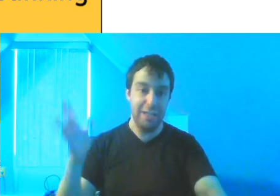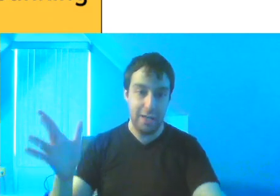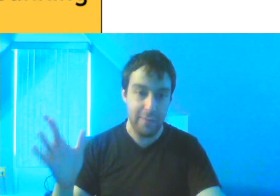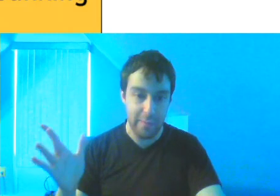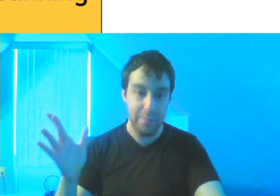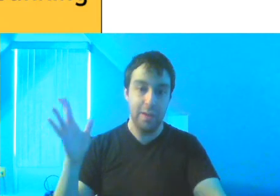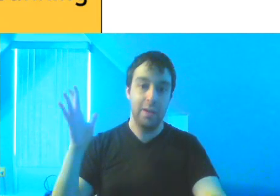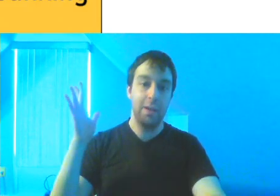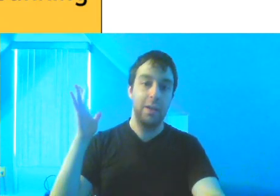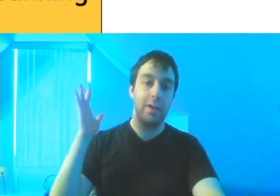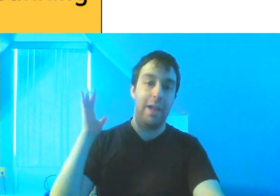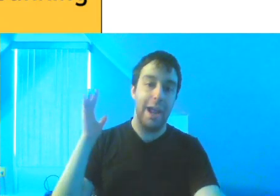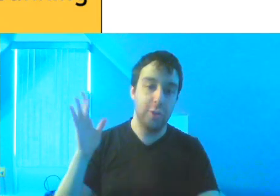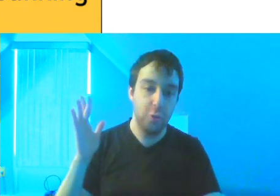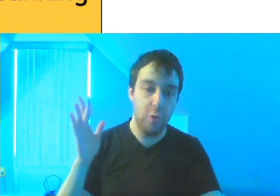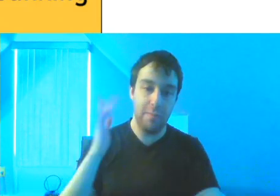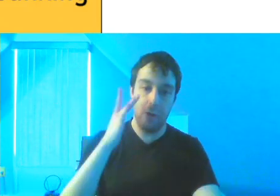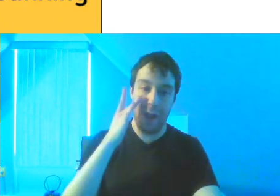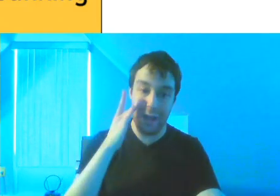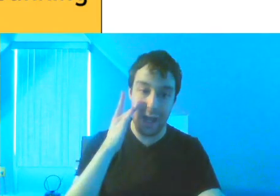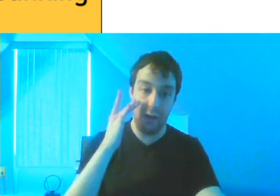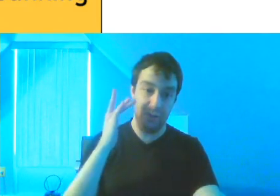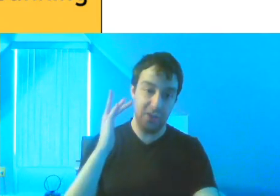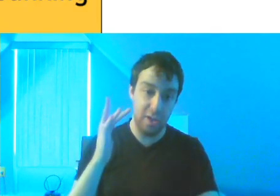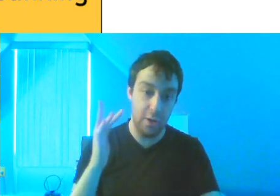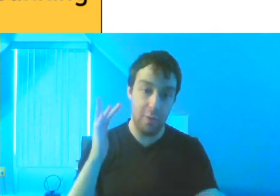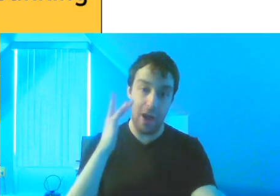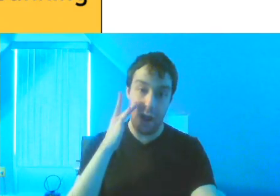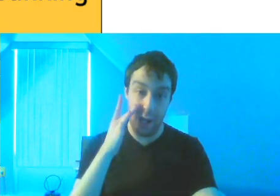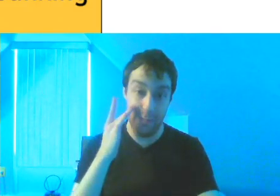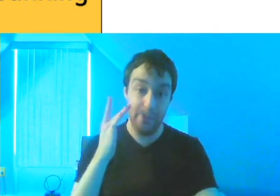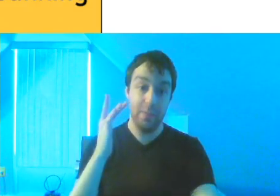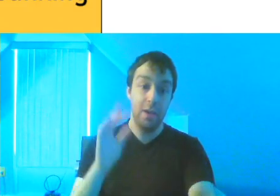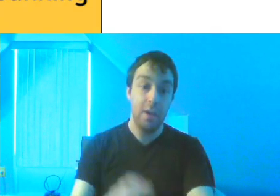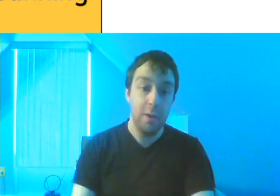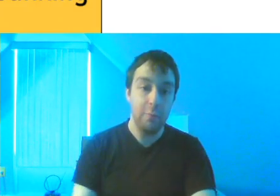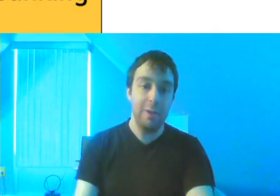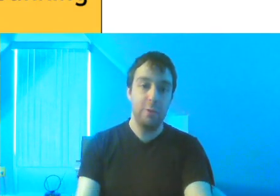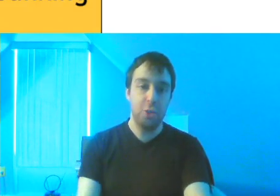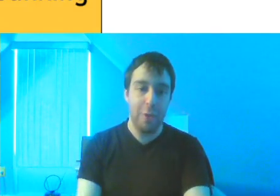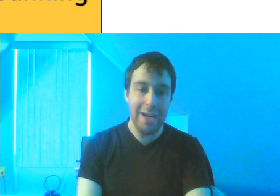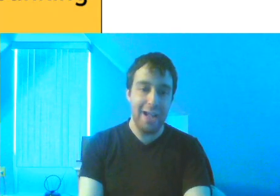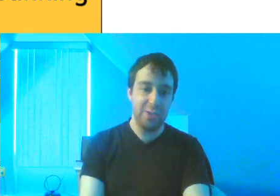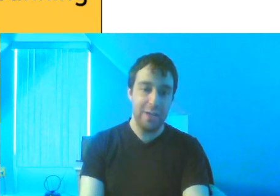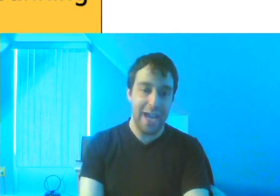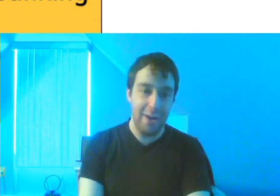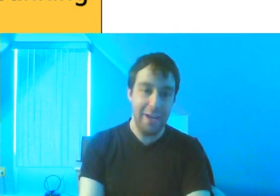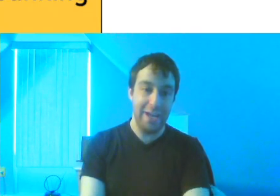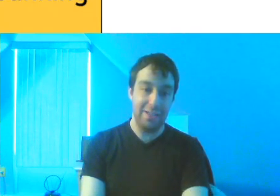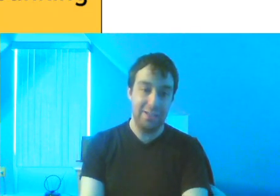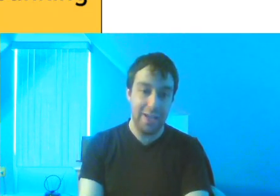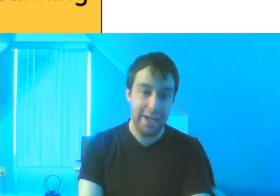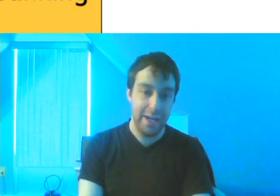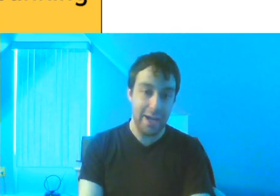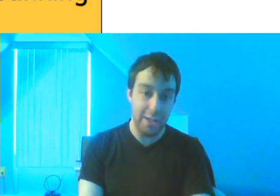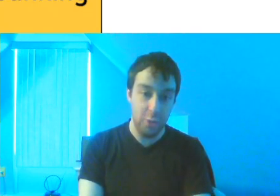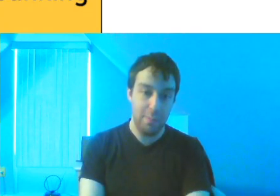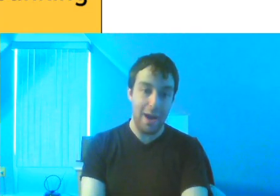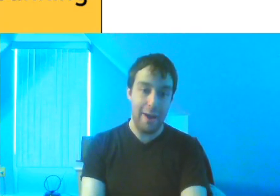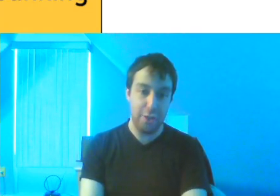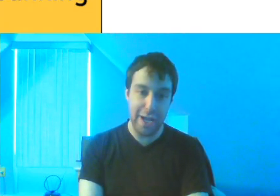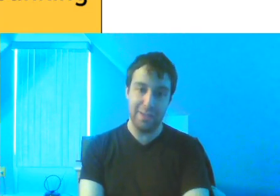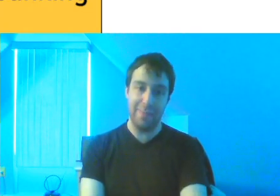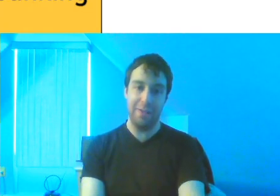We need to hear from Andrew Cuomo right now. So, we will join Nassau County in a second. I